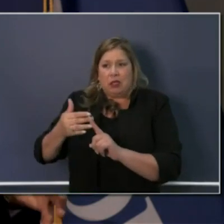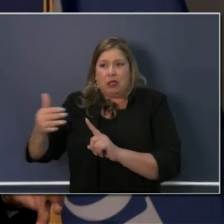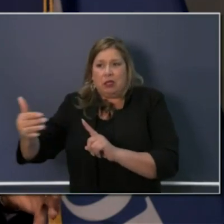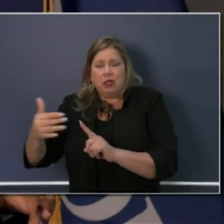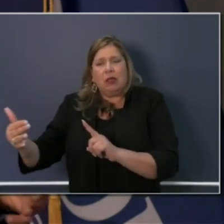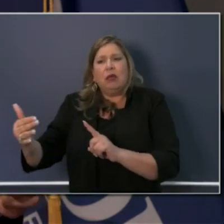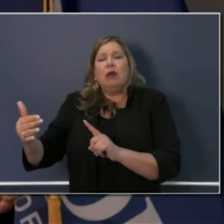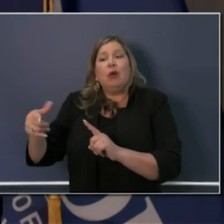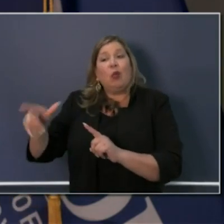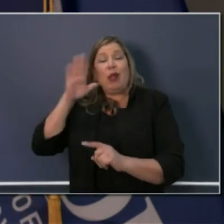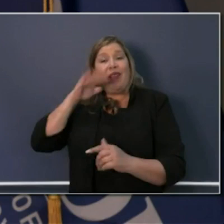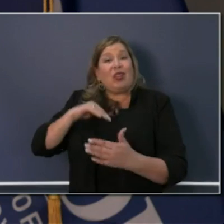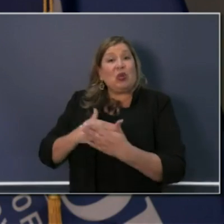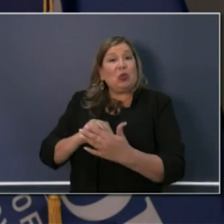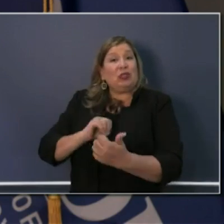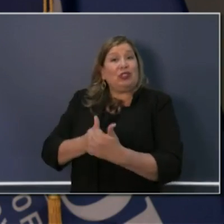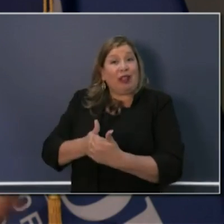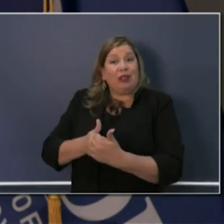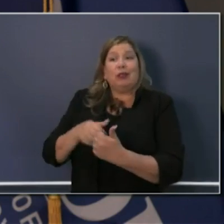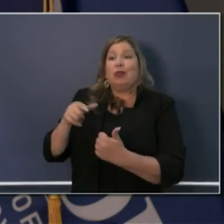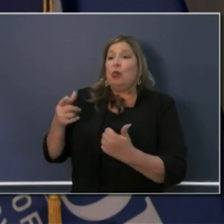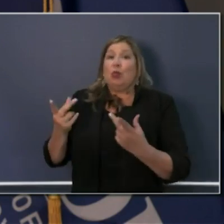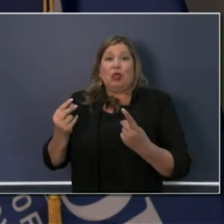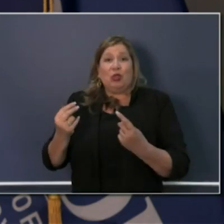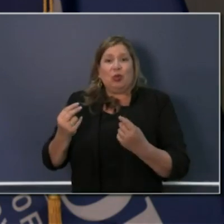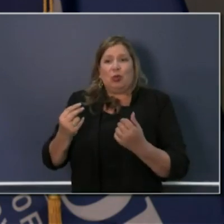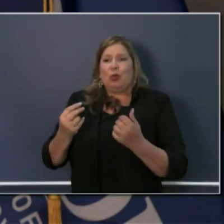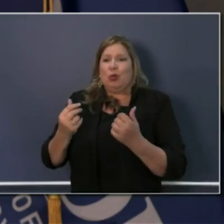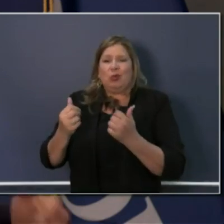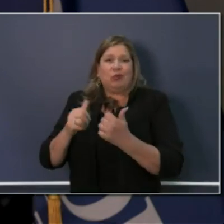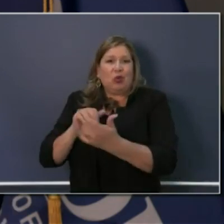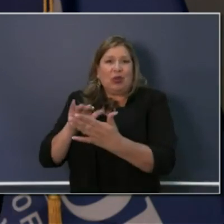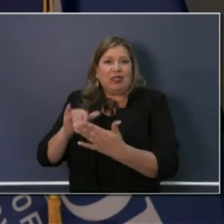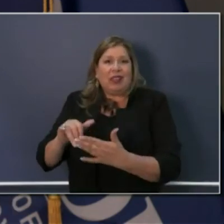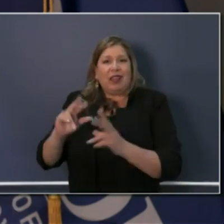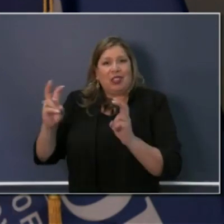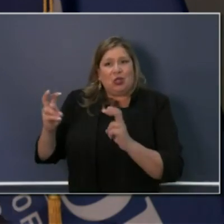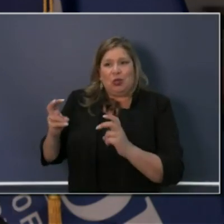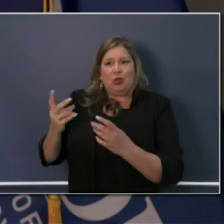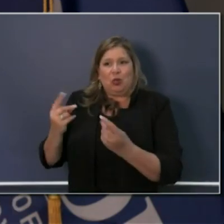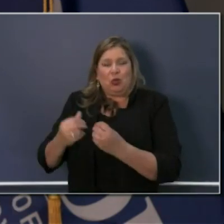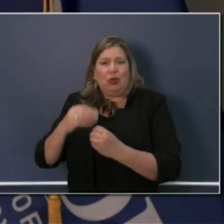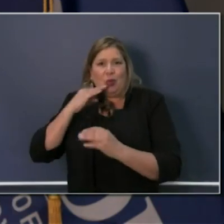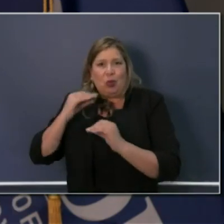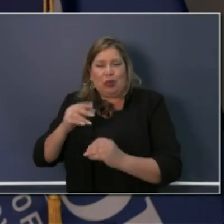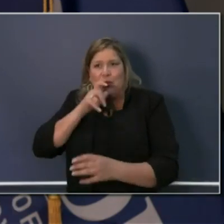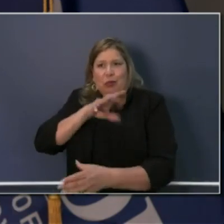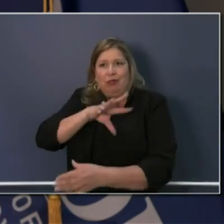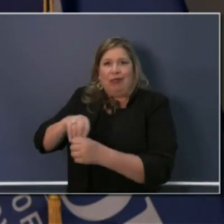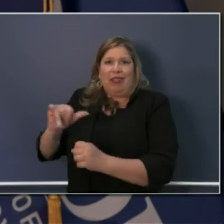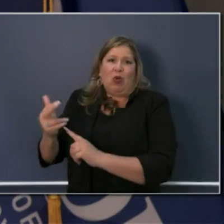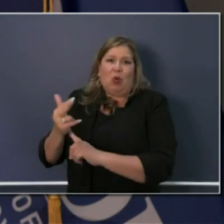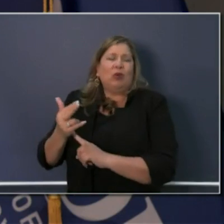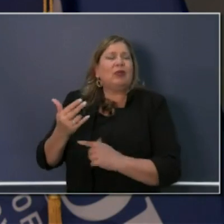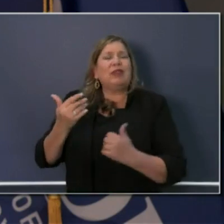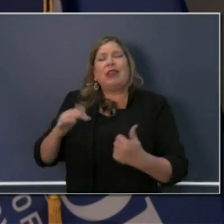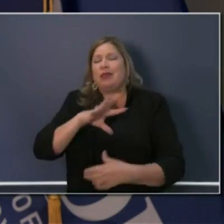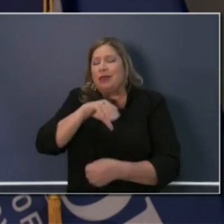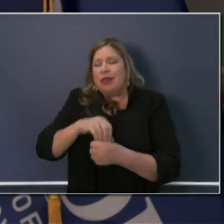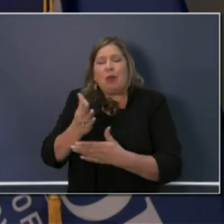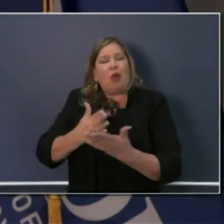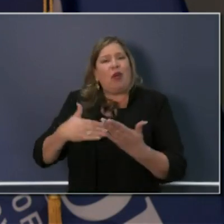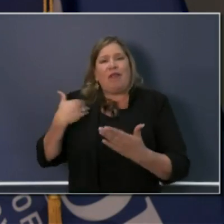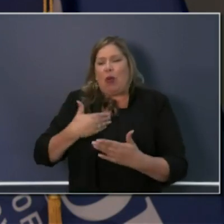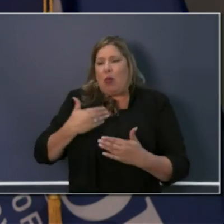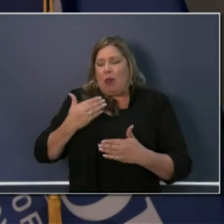begins to shift, and then we have to deal with that issue. So that's part of our protocols and process. And by the way, let me just be straight